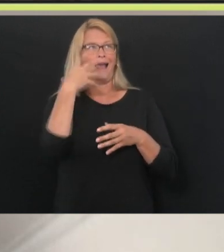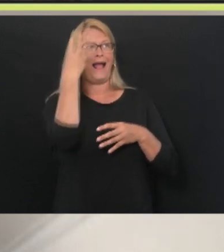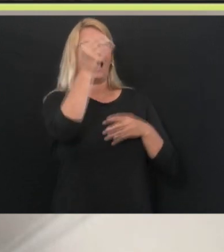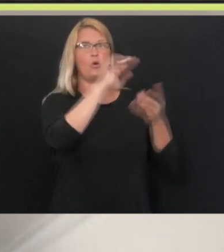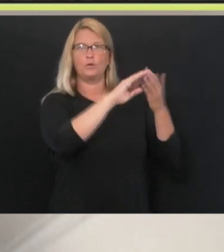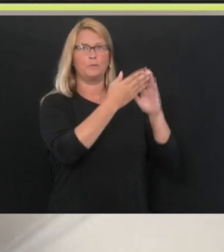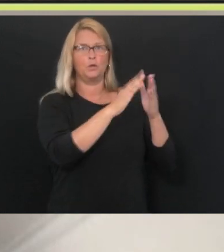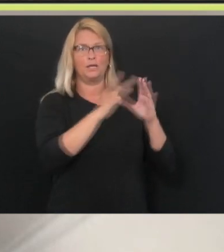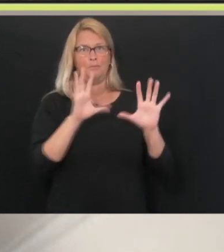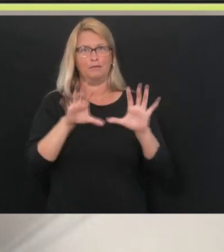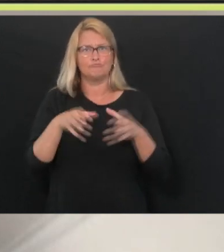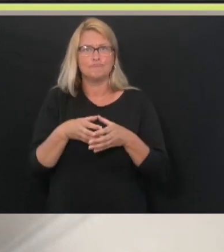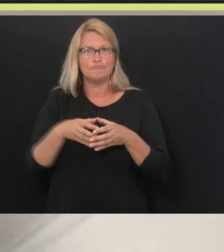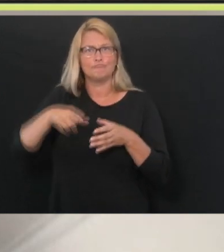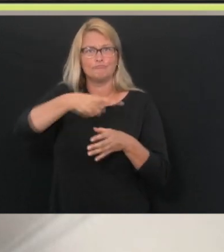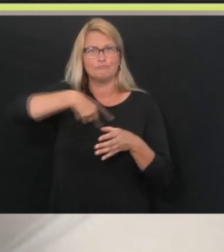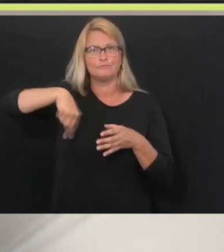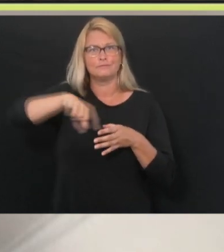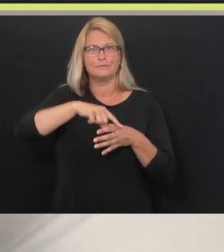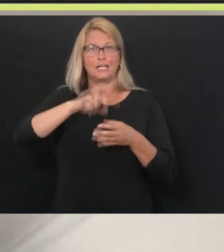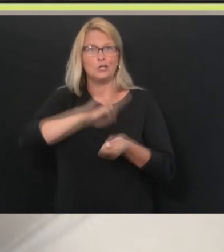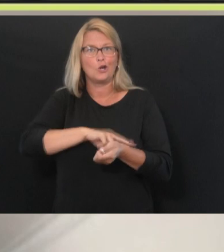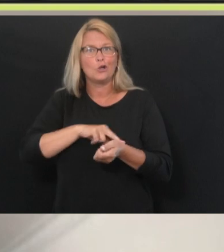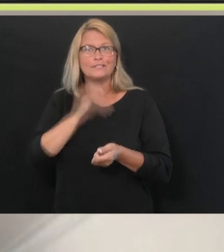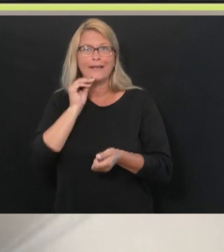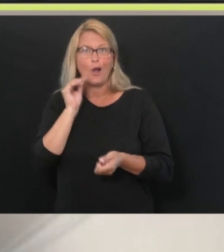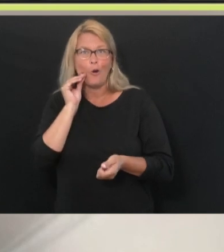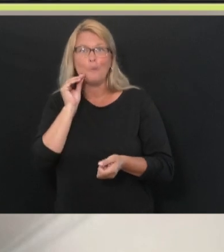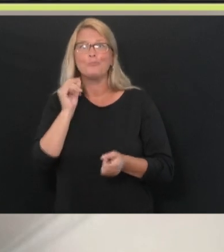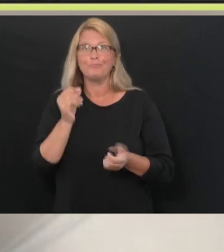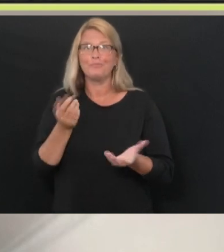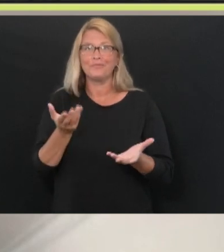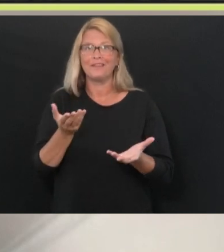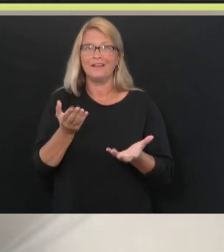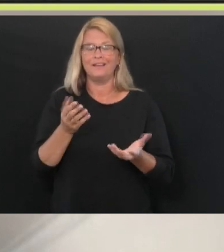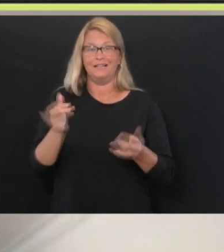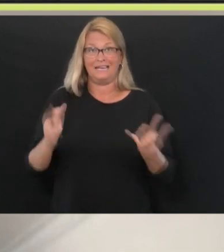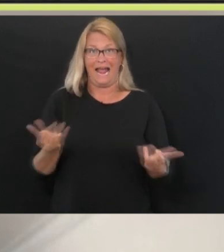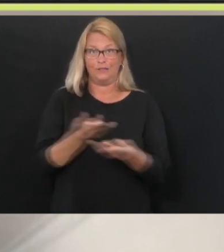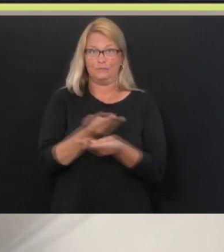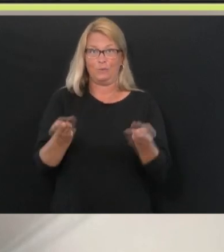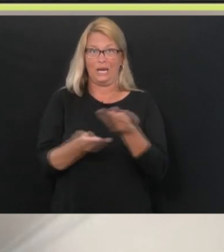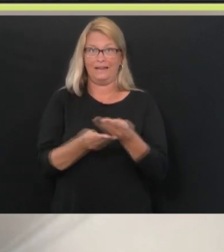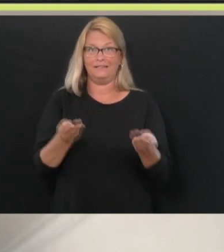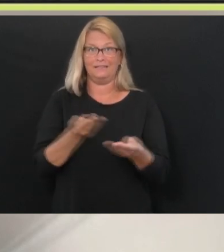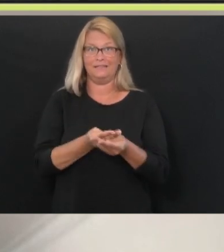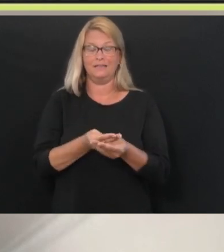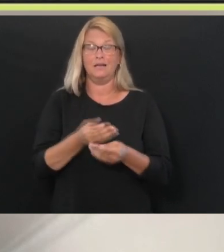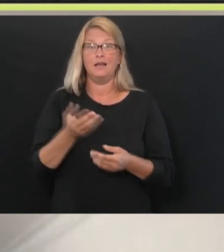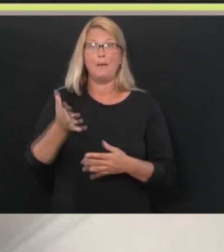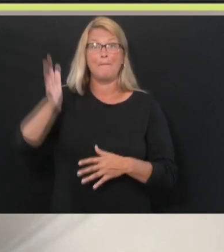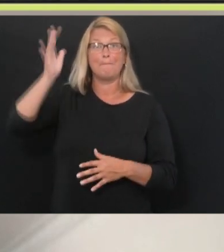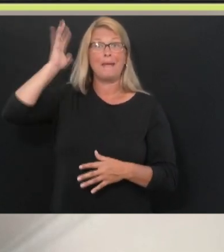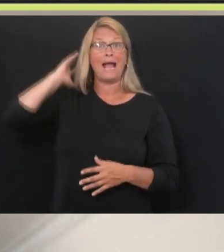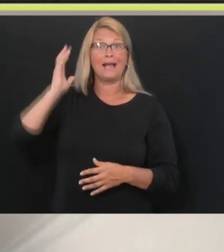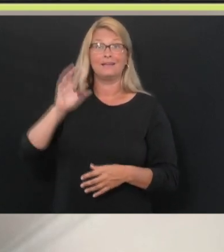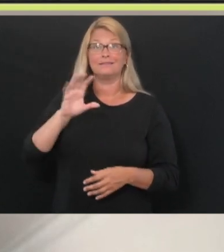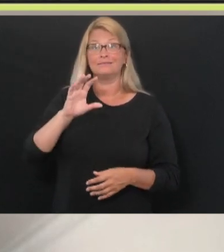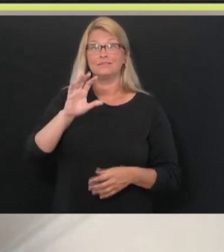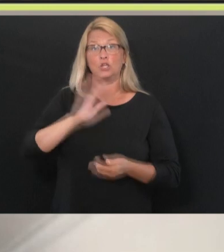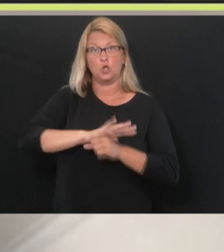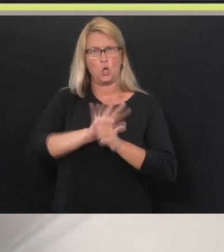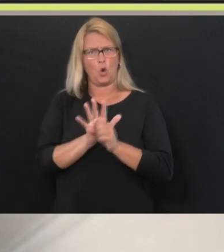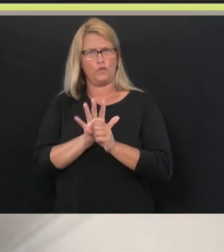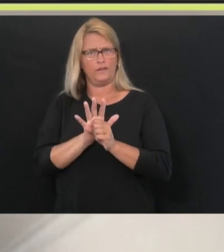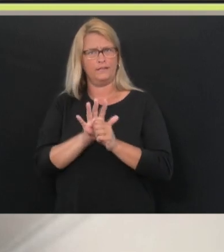not unexpected, as we've gone from the first part of COVID being in urban centers to now being in rural